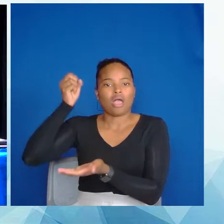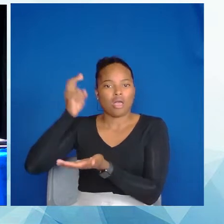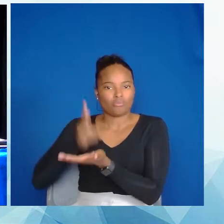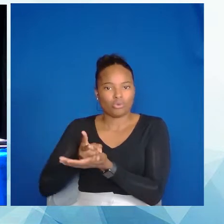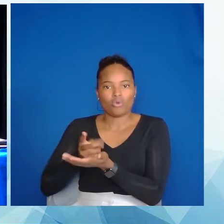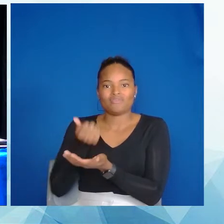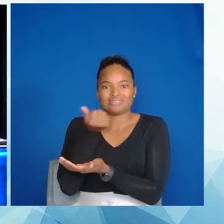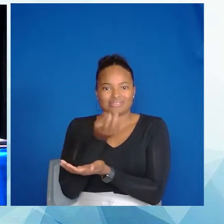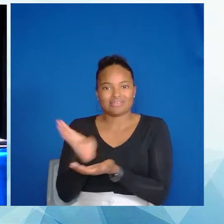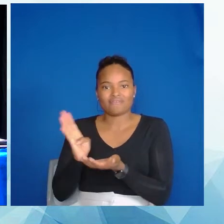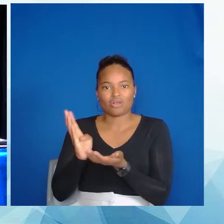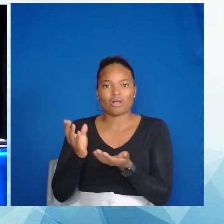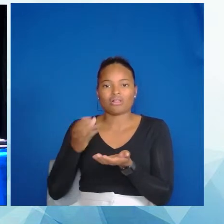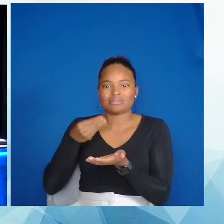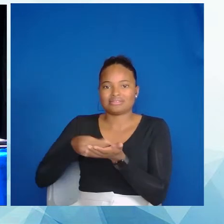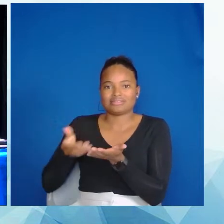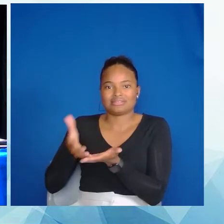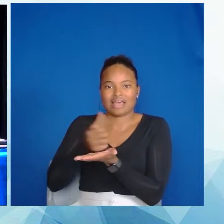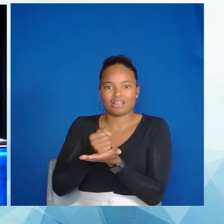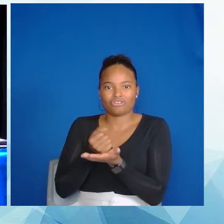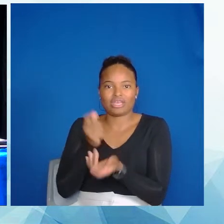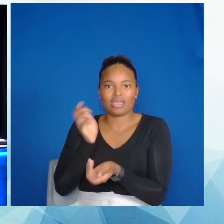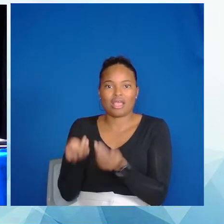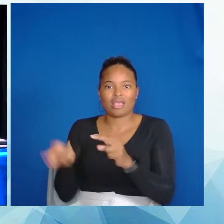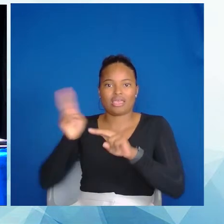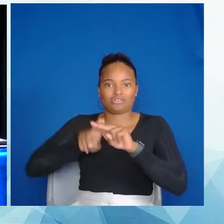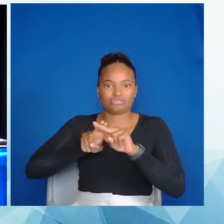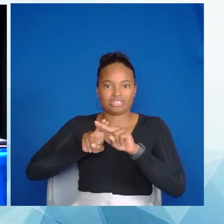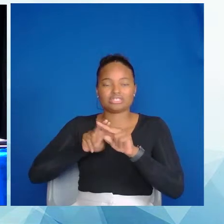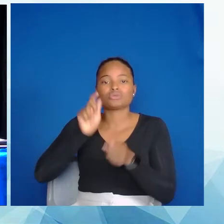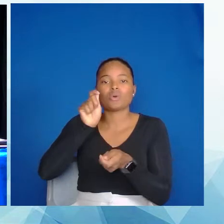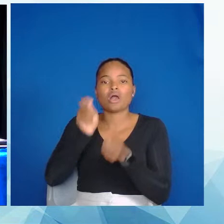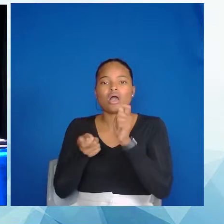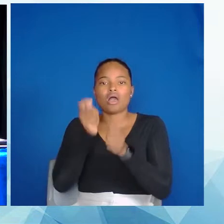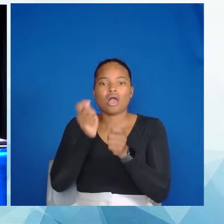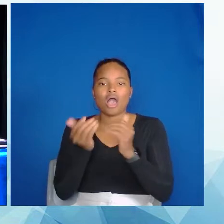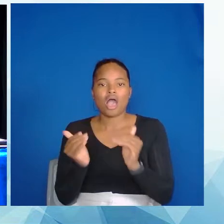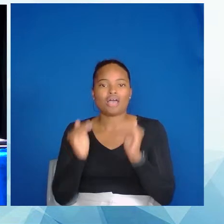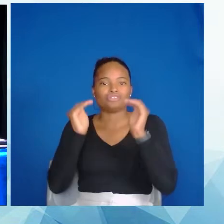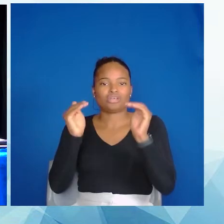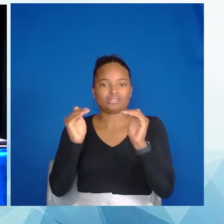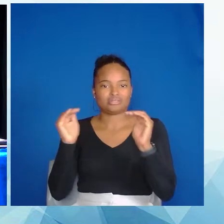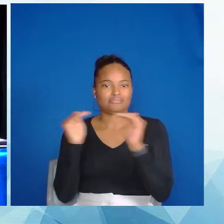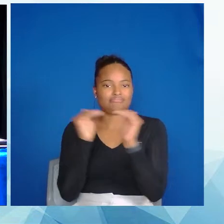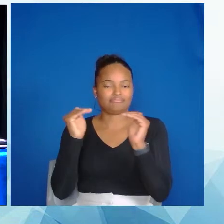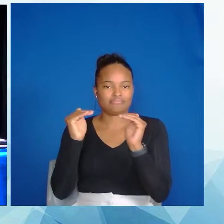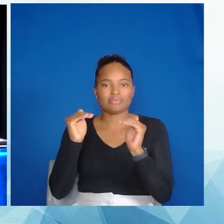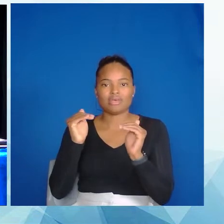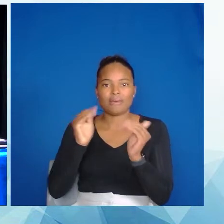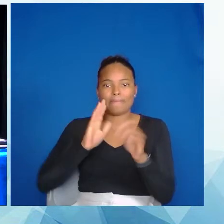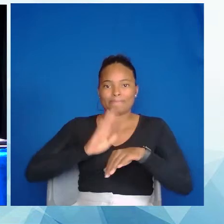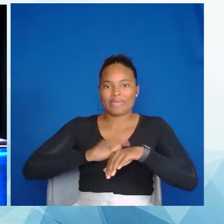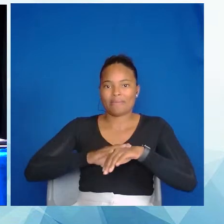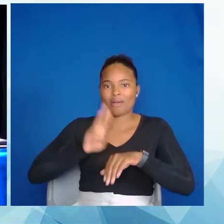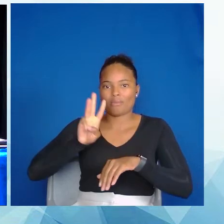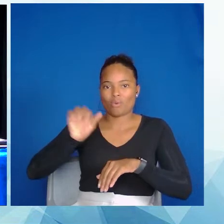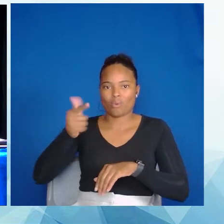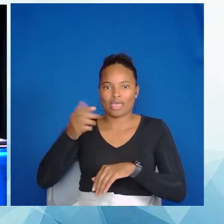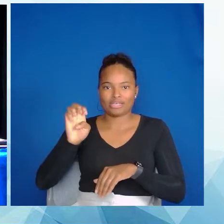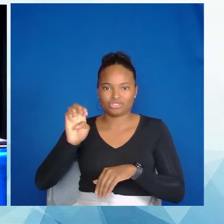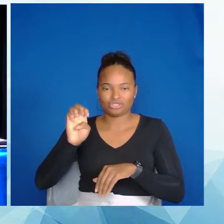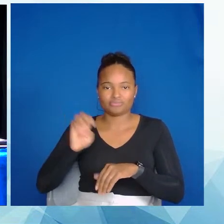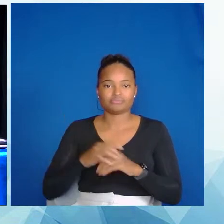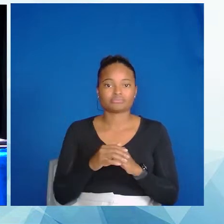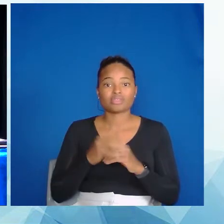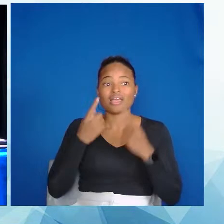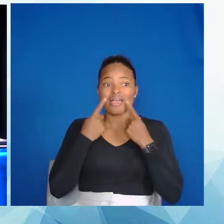schedule updates to address the minimum wage increase. Effective January 1st, the state of Arizona minimum